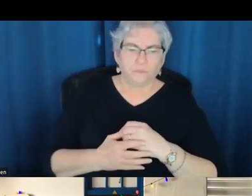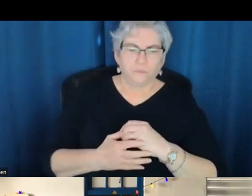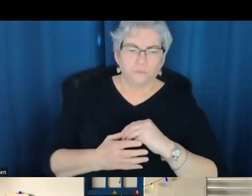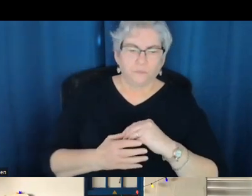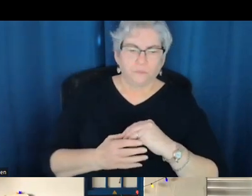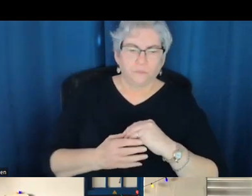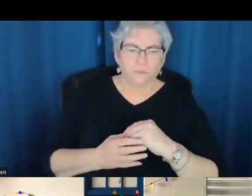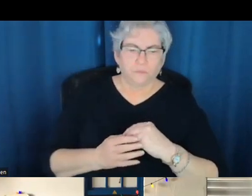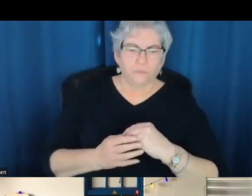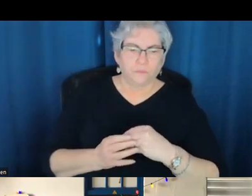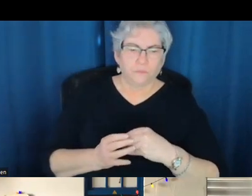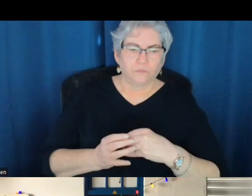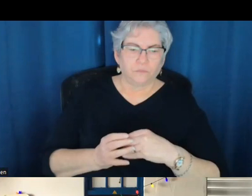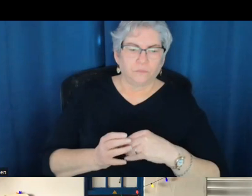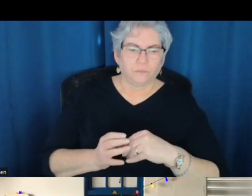Thank you.